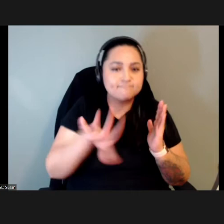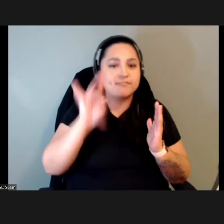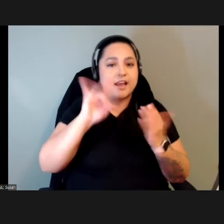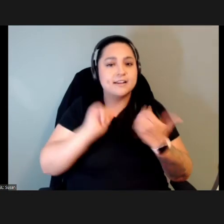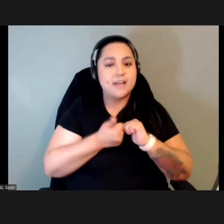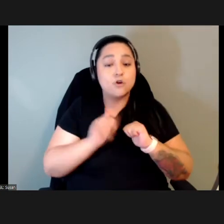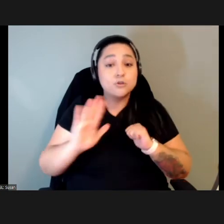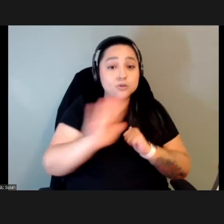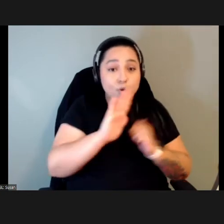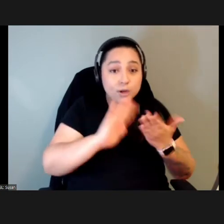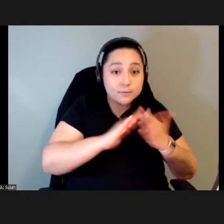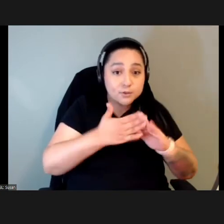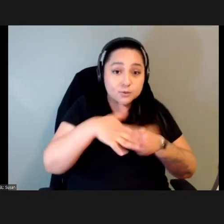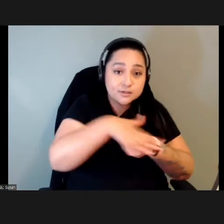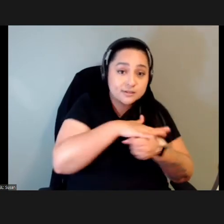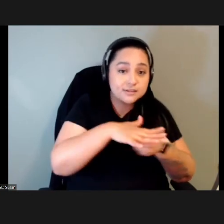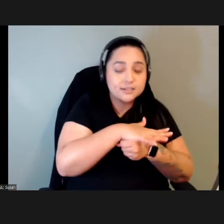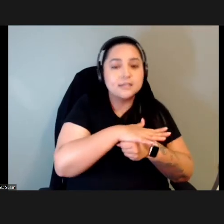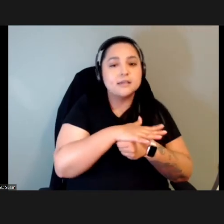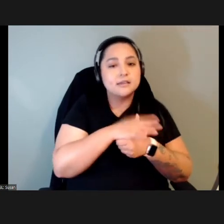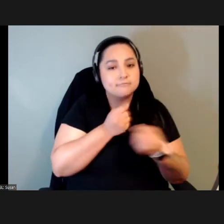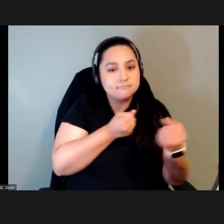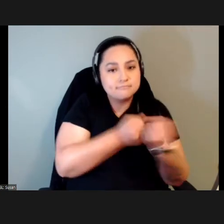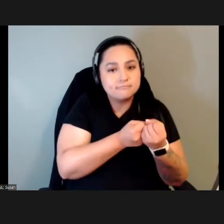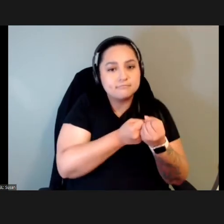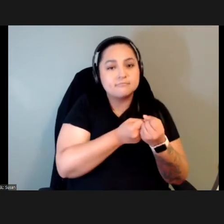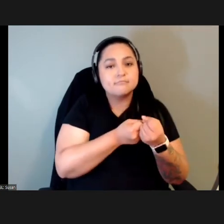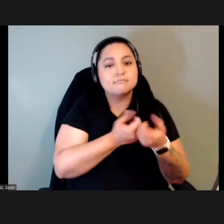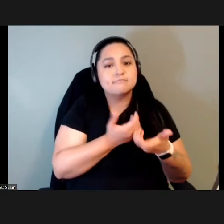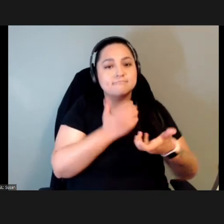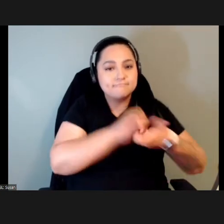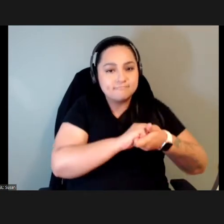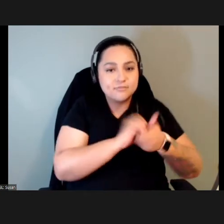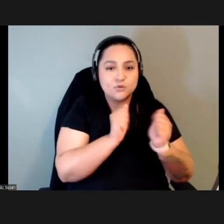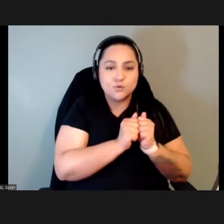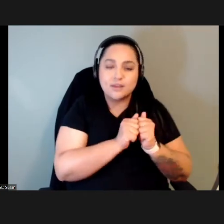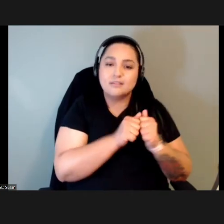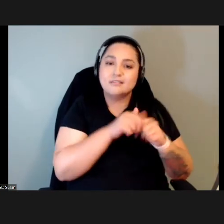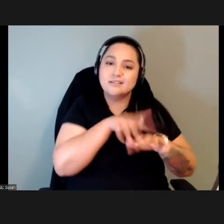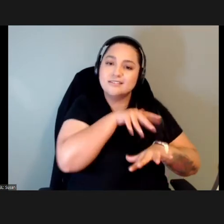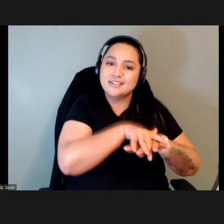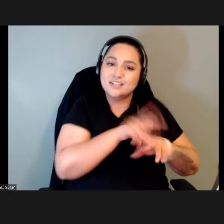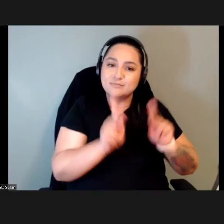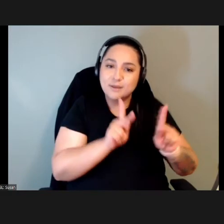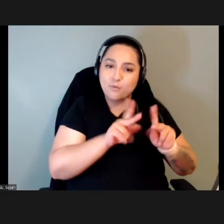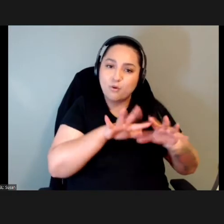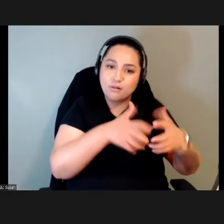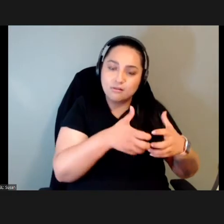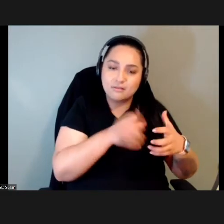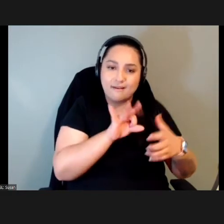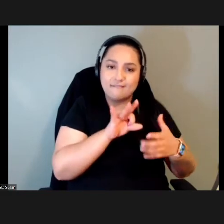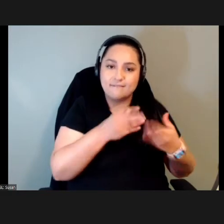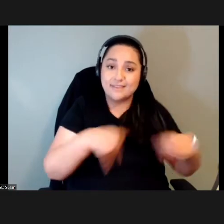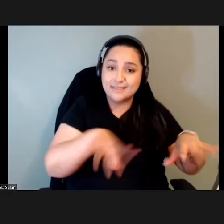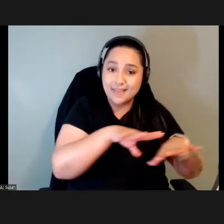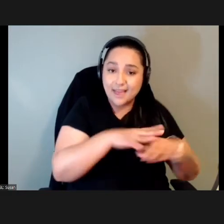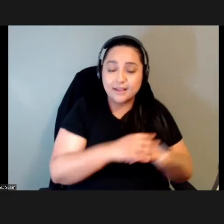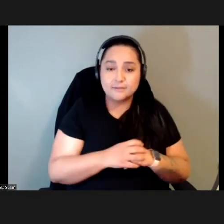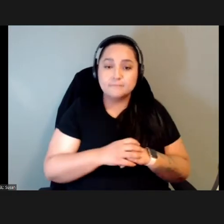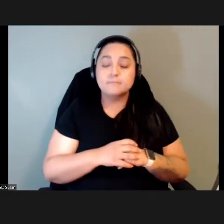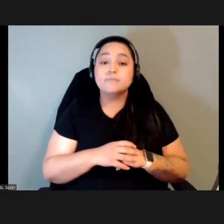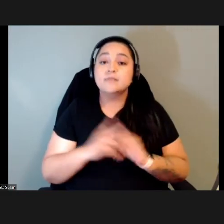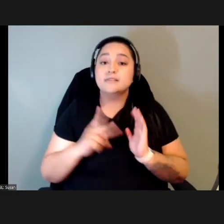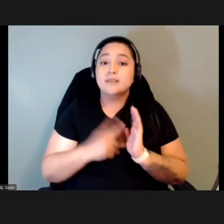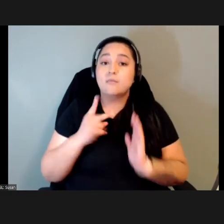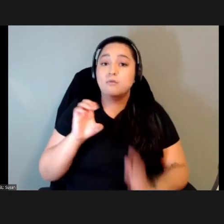of Indigenous people of this land and cultivating practices of reciprocity. Double Edge Theater,